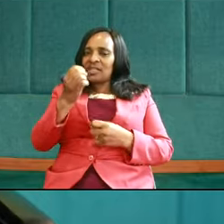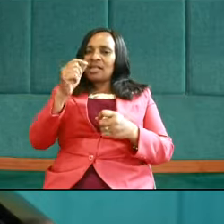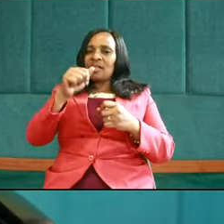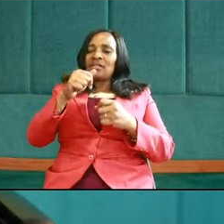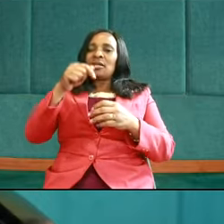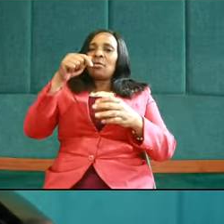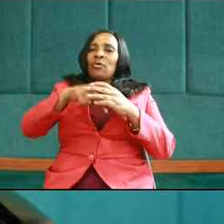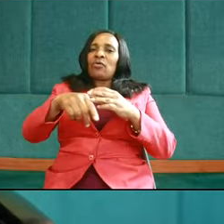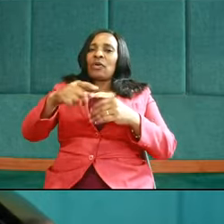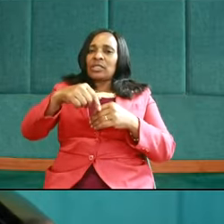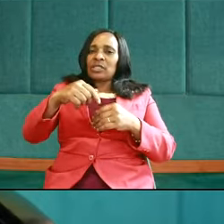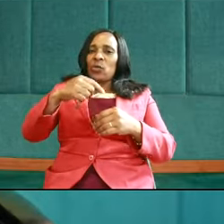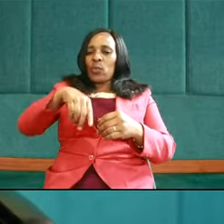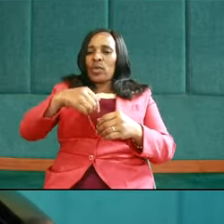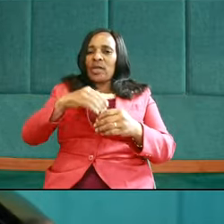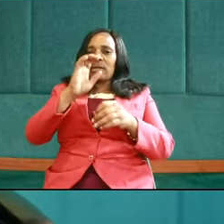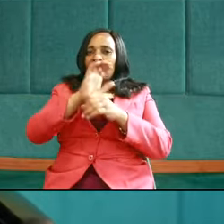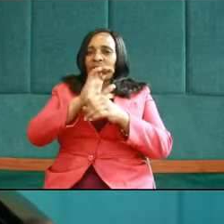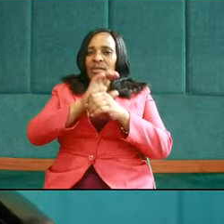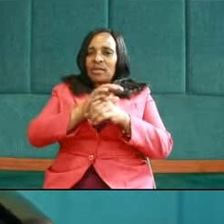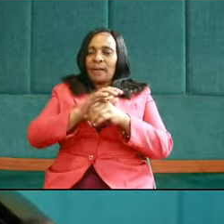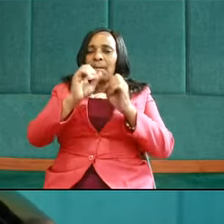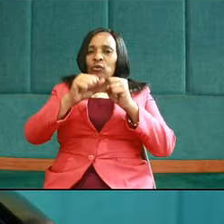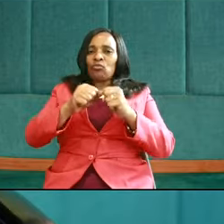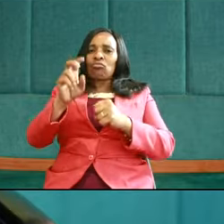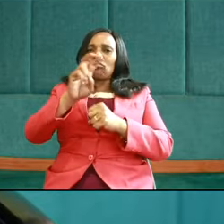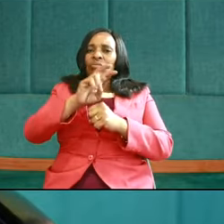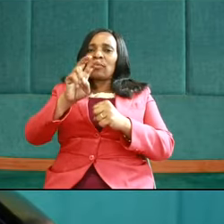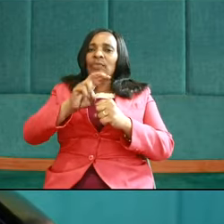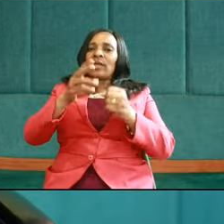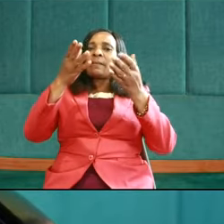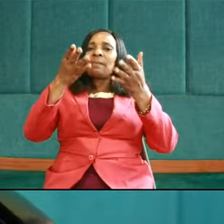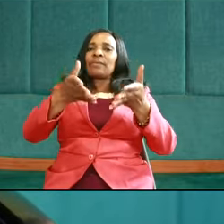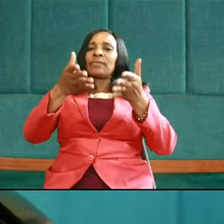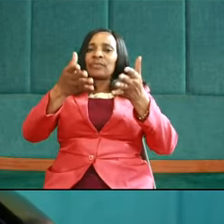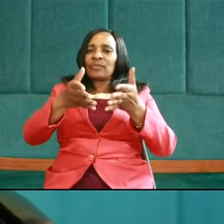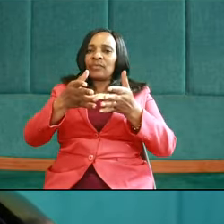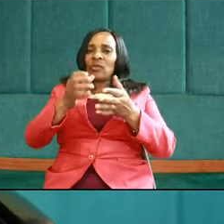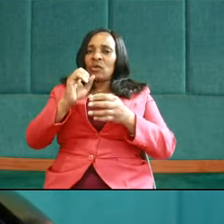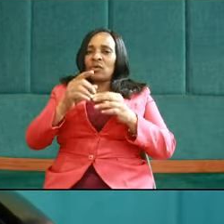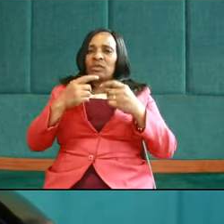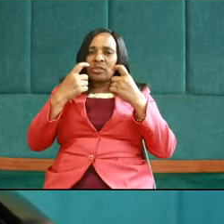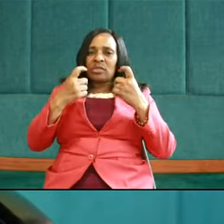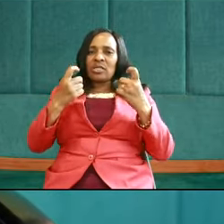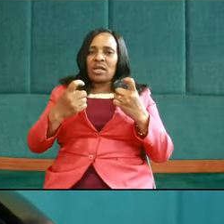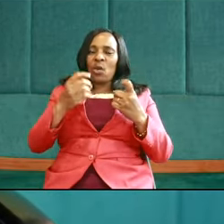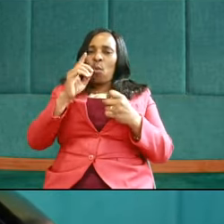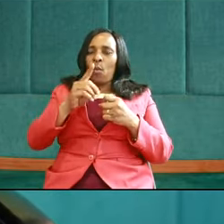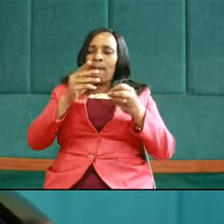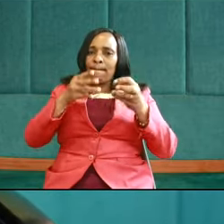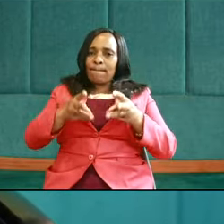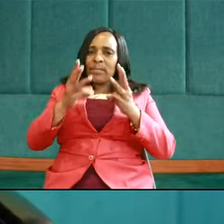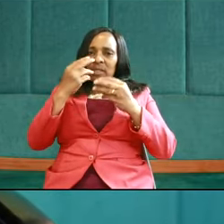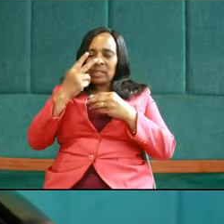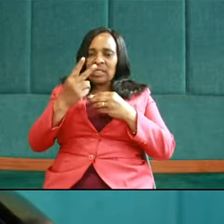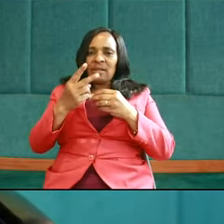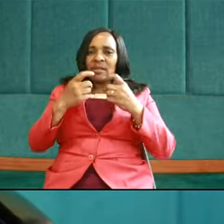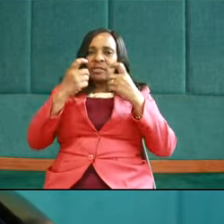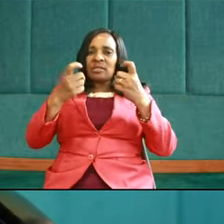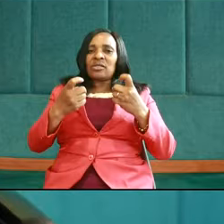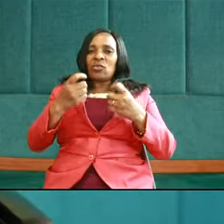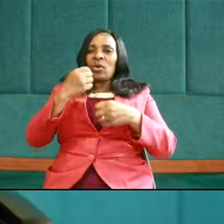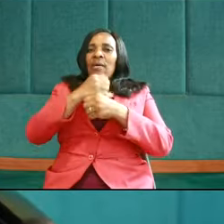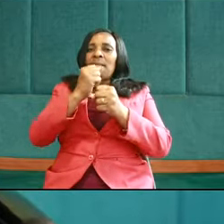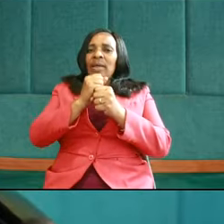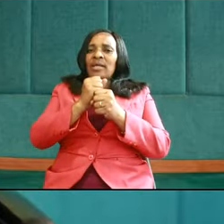us because we are the church. We should recognize the presence of sin, and that's the only way. Once we know what sins that we're committing,